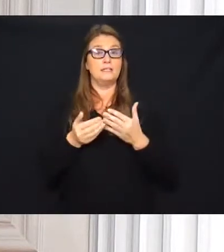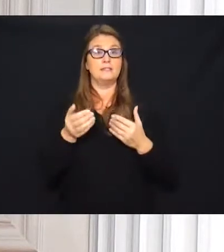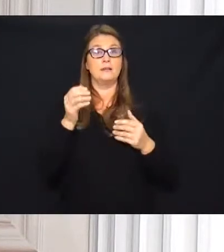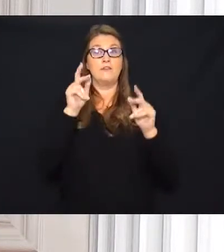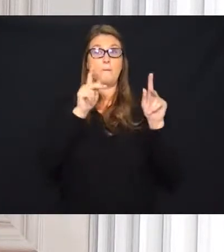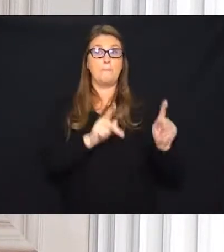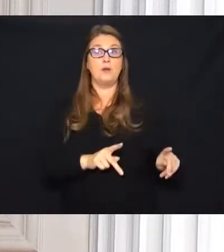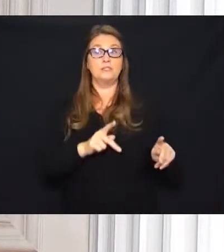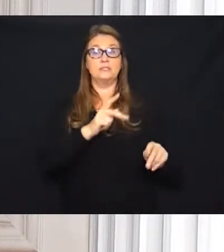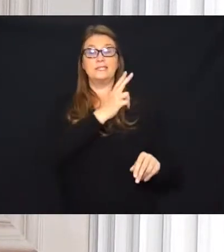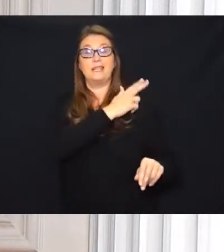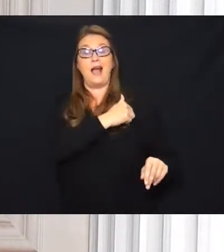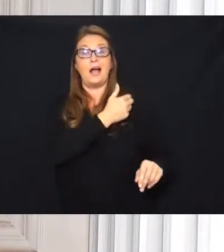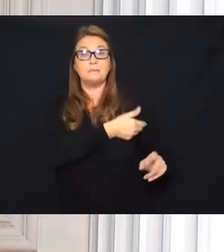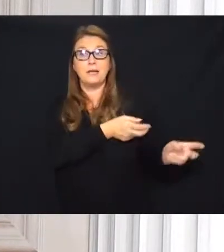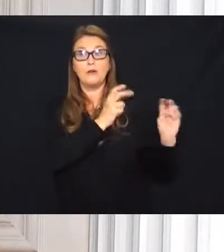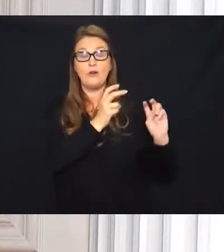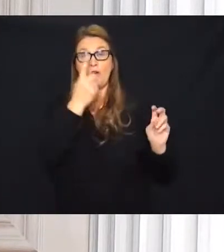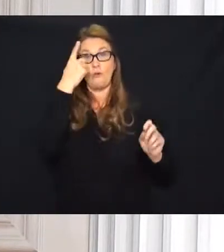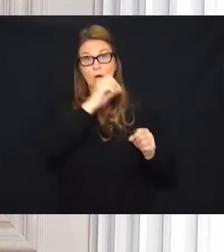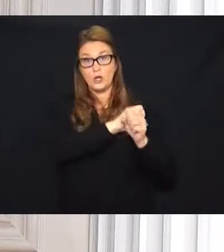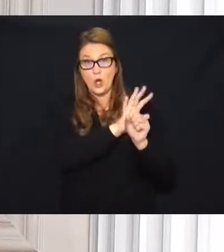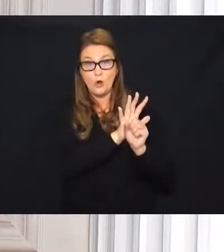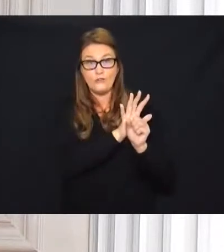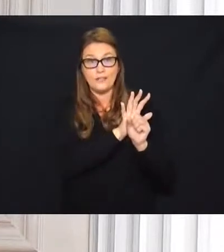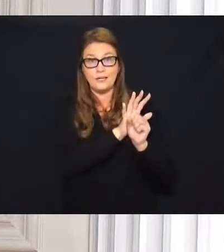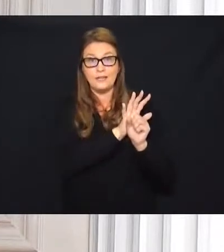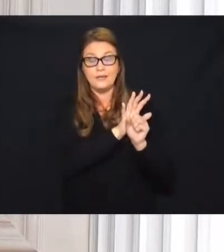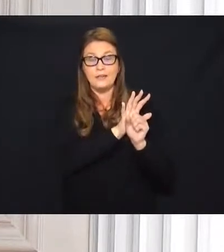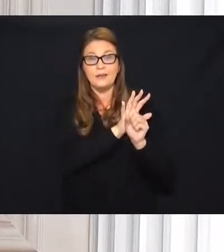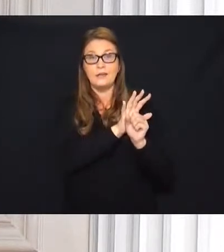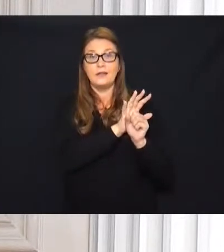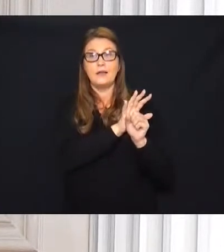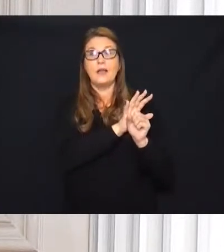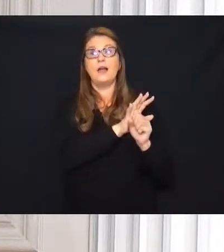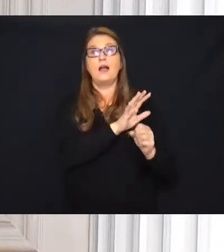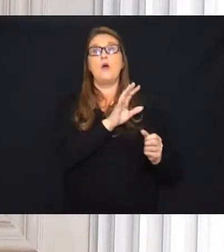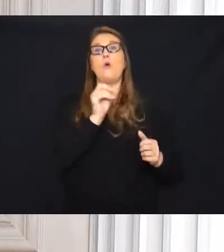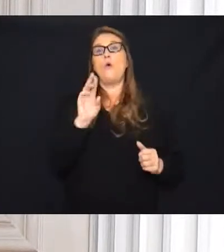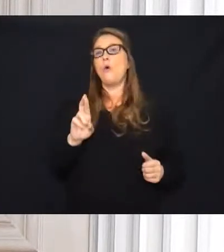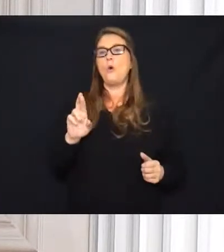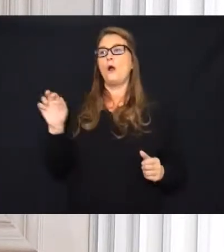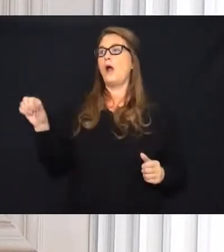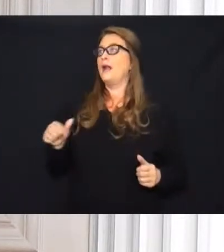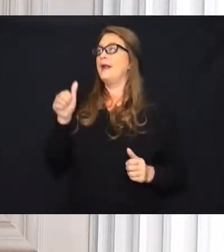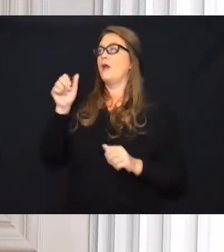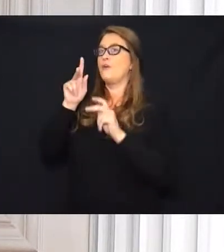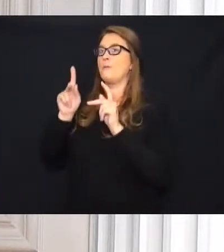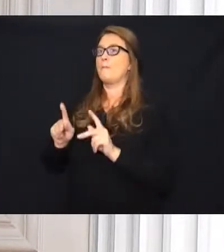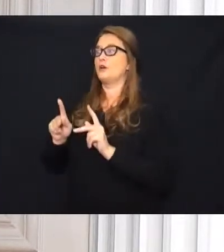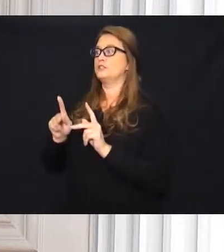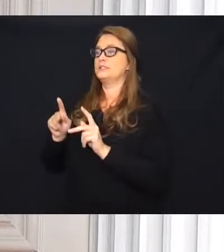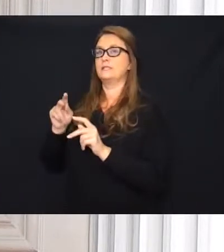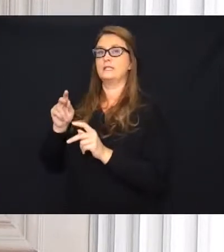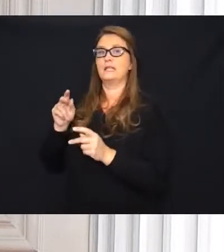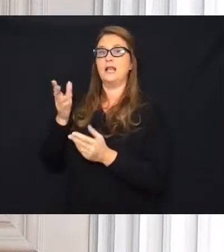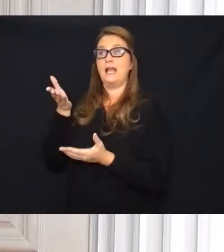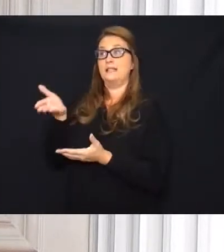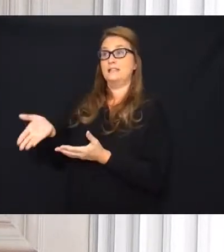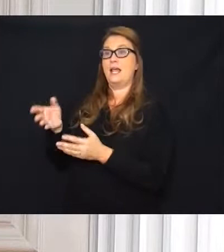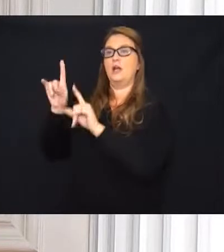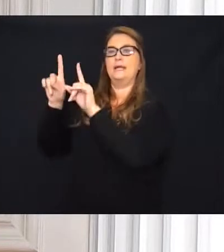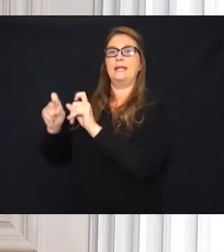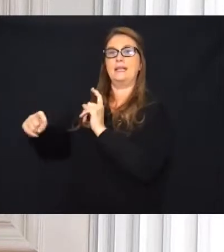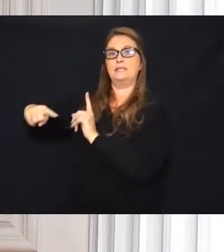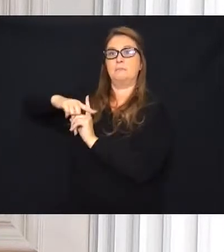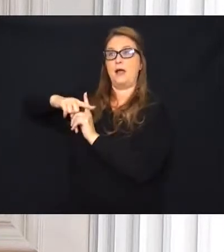in a hospital bed with COVID-19 because COVID brought them there, or somebody's in a hospital bed and they test positive